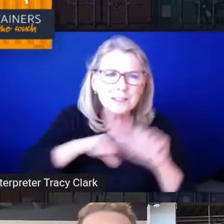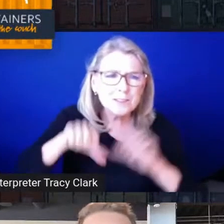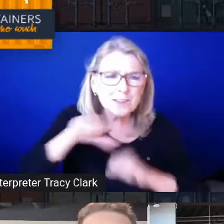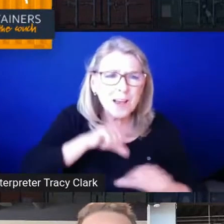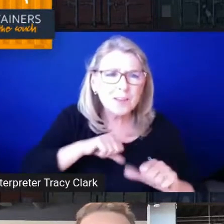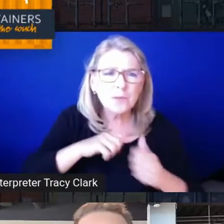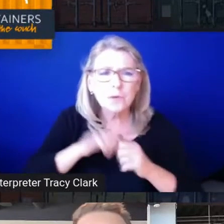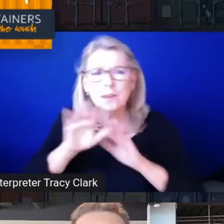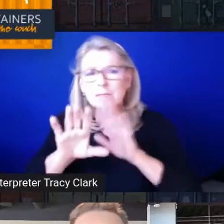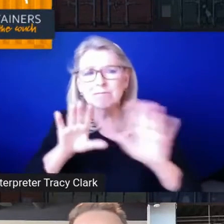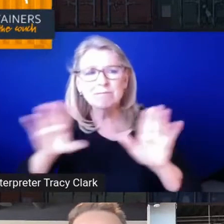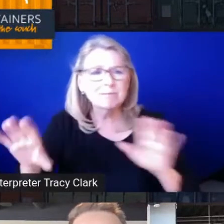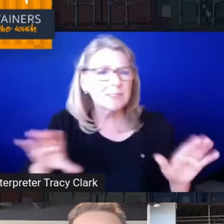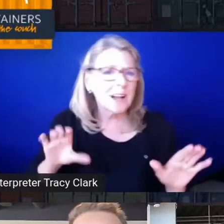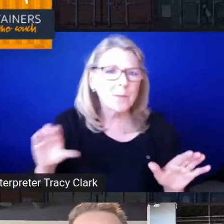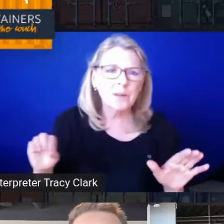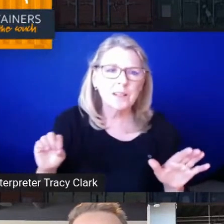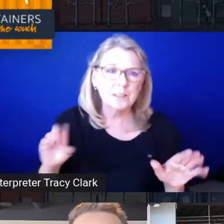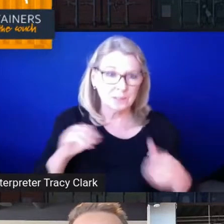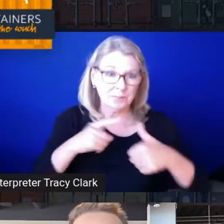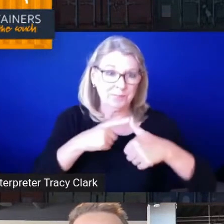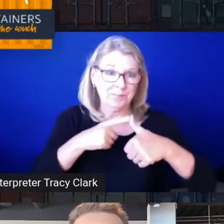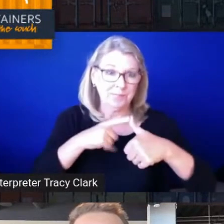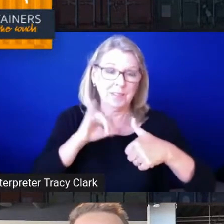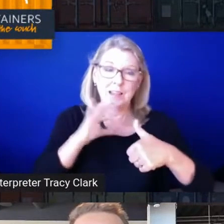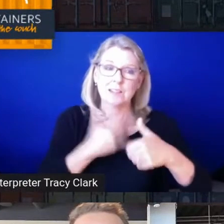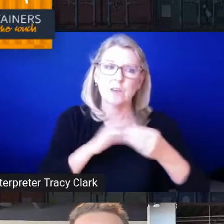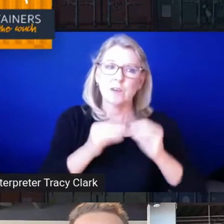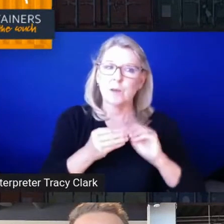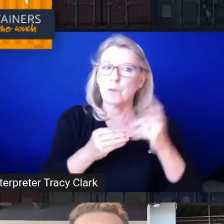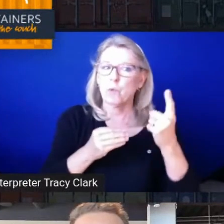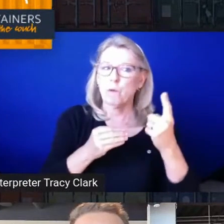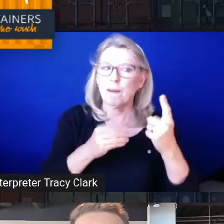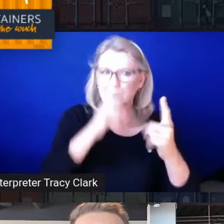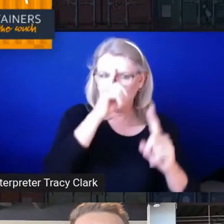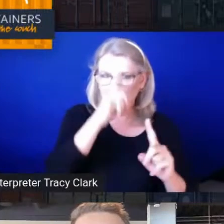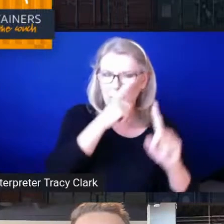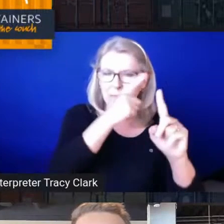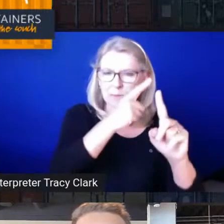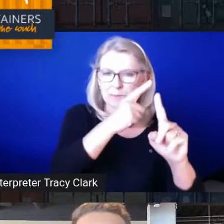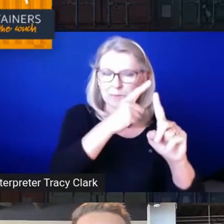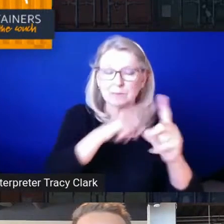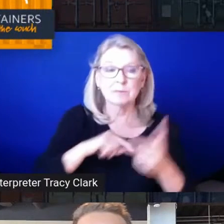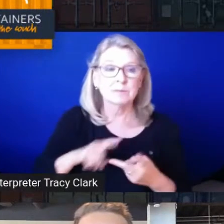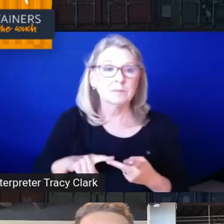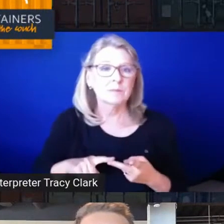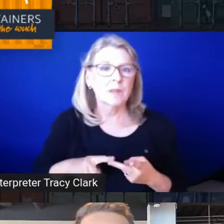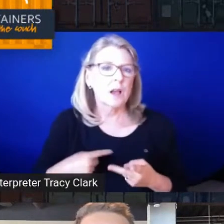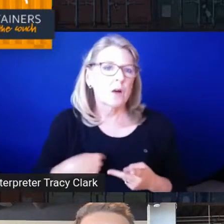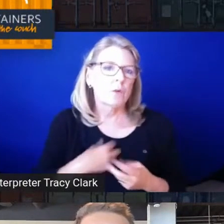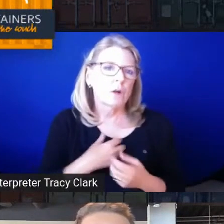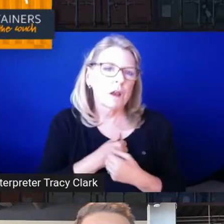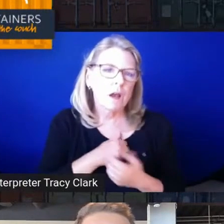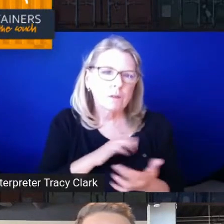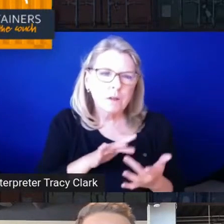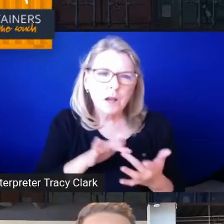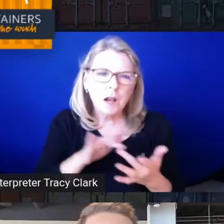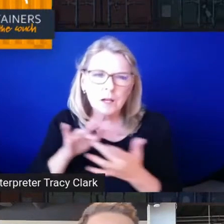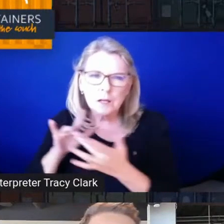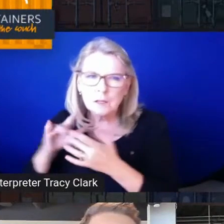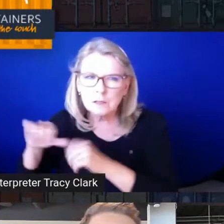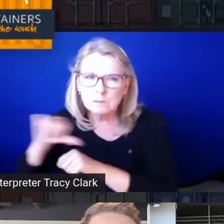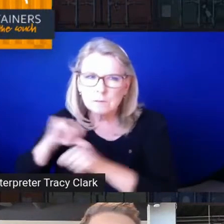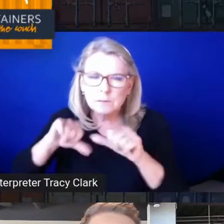our major goal. Secondly, we would love to connect with others, learning more about what their strategies are, what's top of mind, how's it going, and